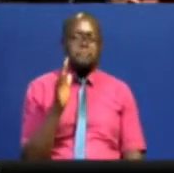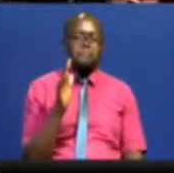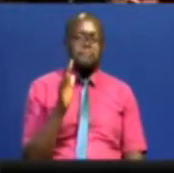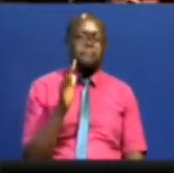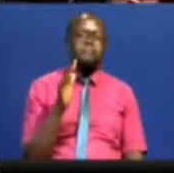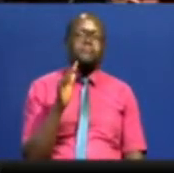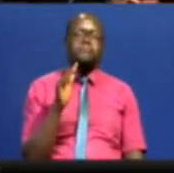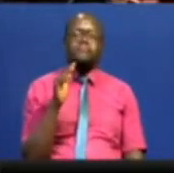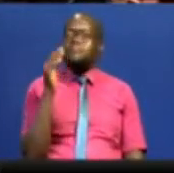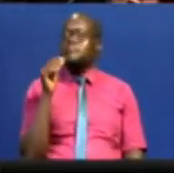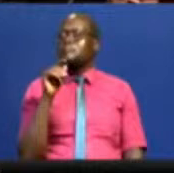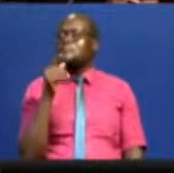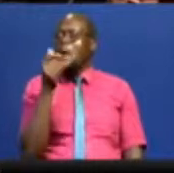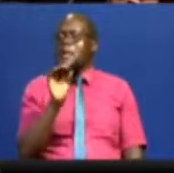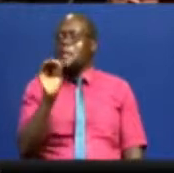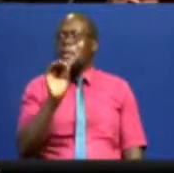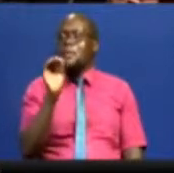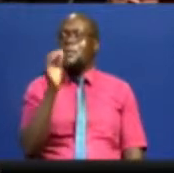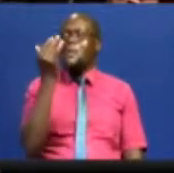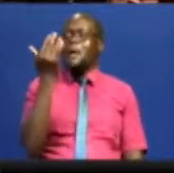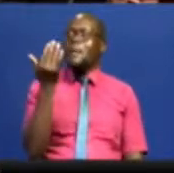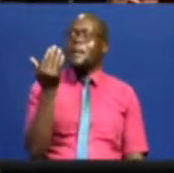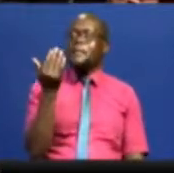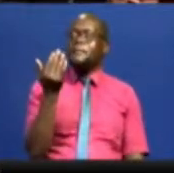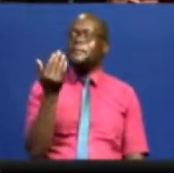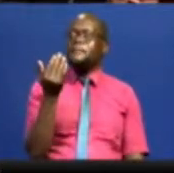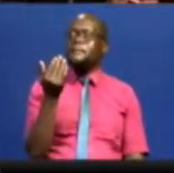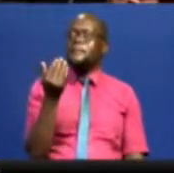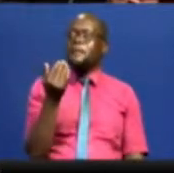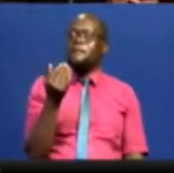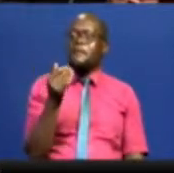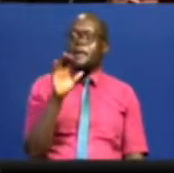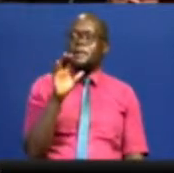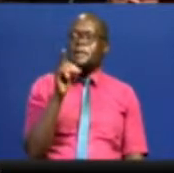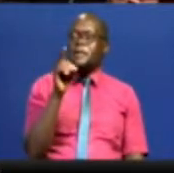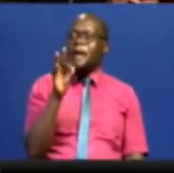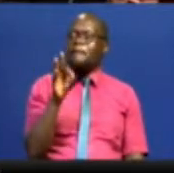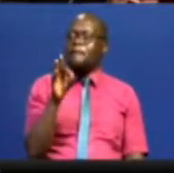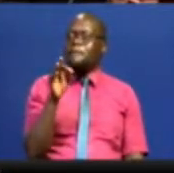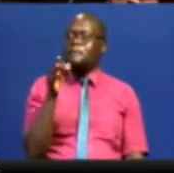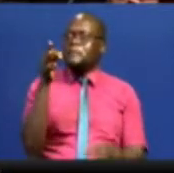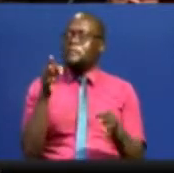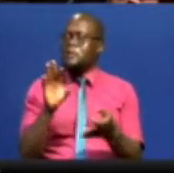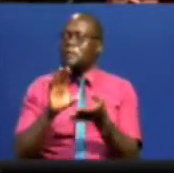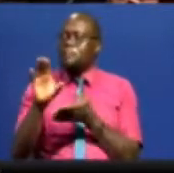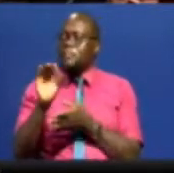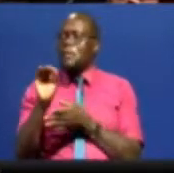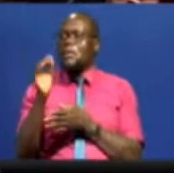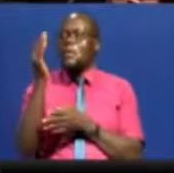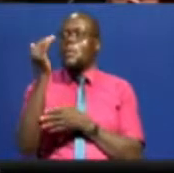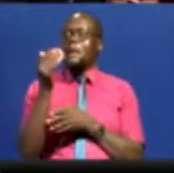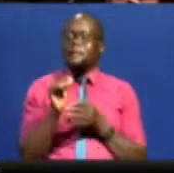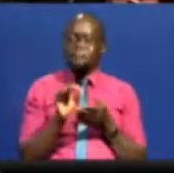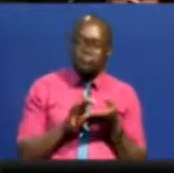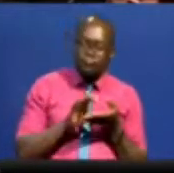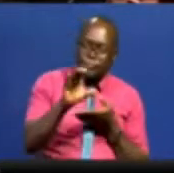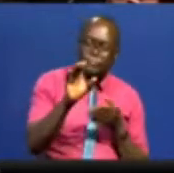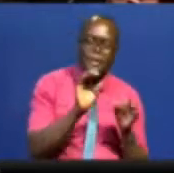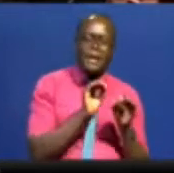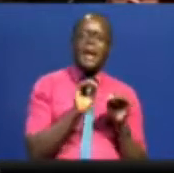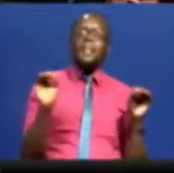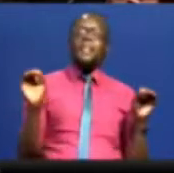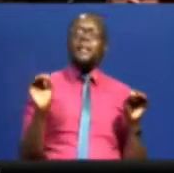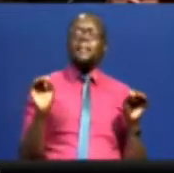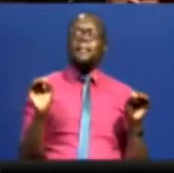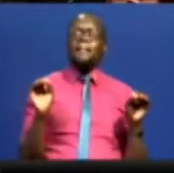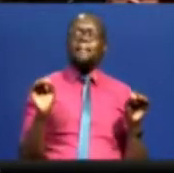what is the justification for the national treasury not releasing the funds which